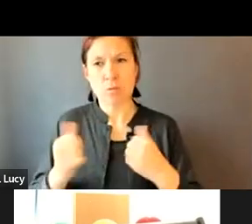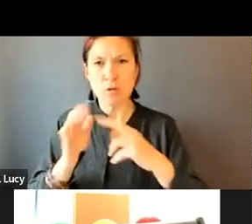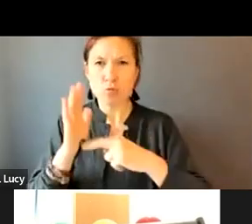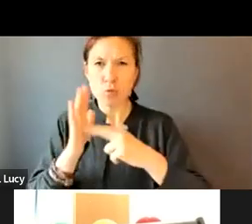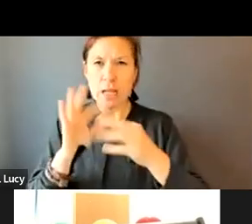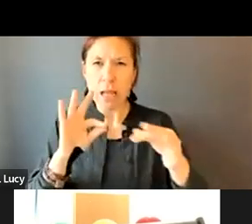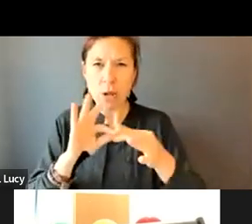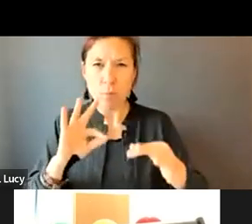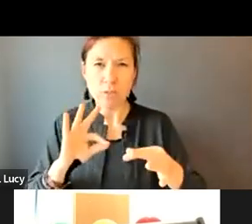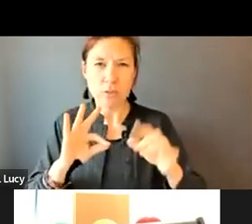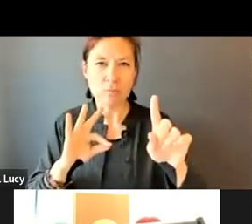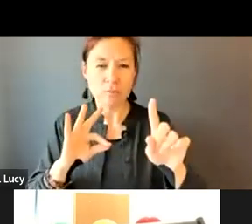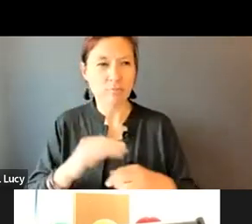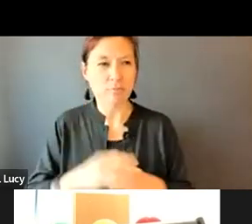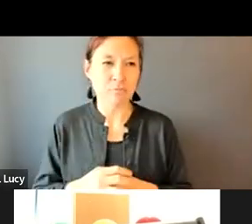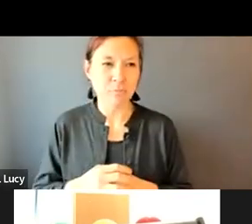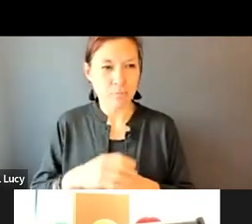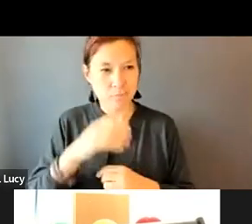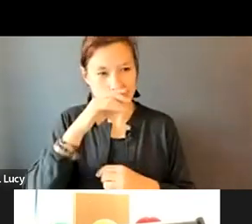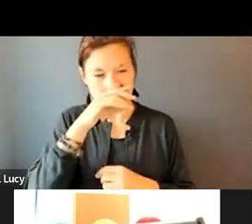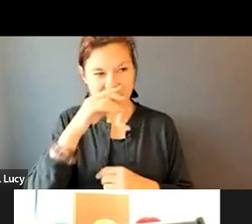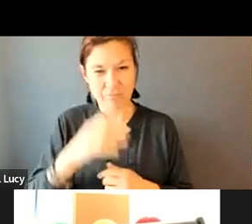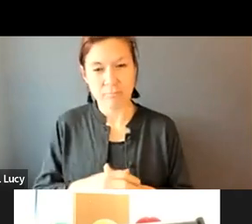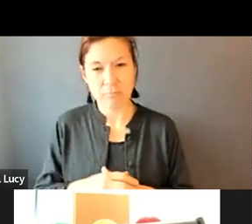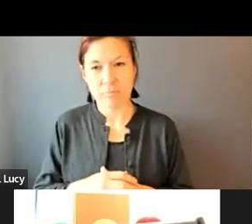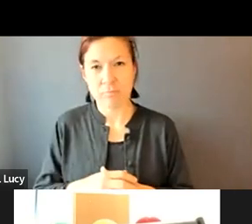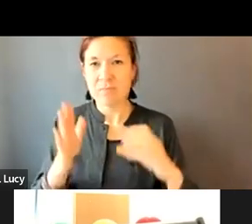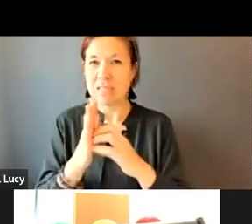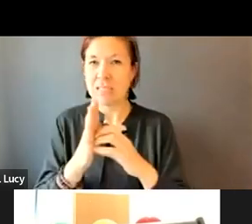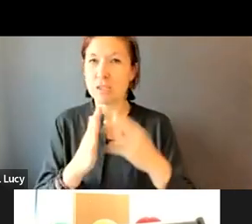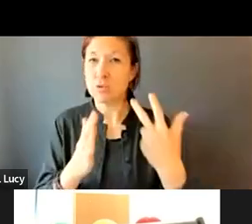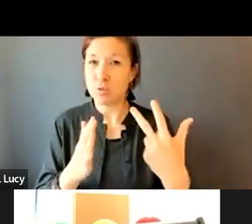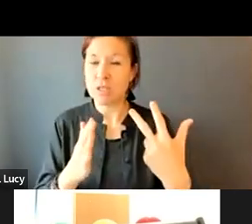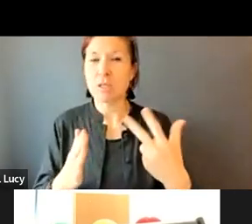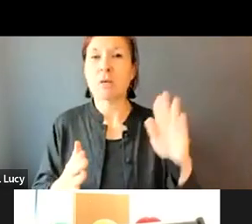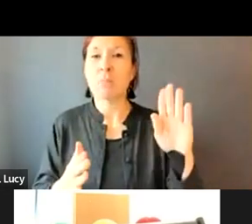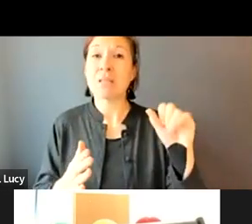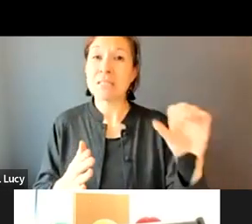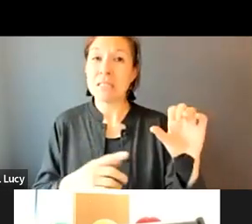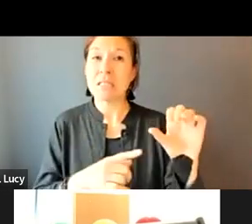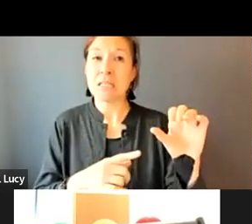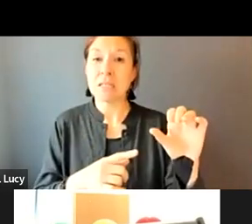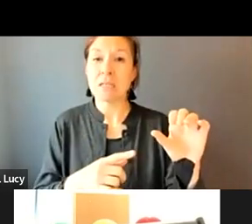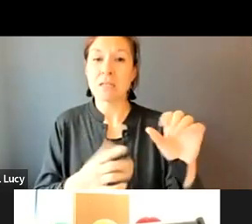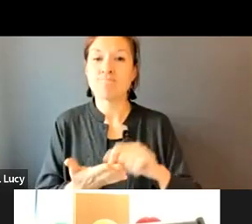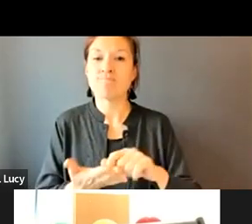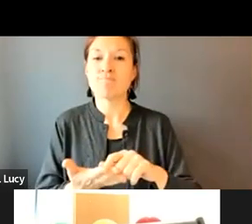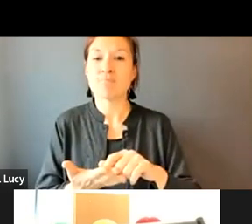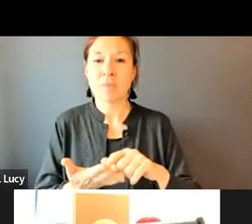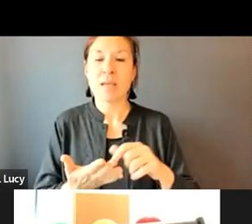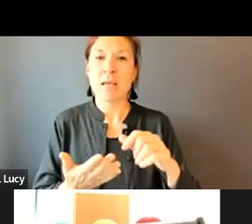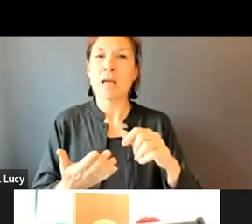I'm going to okay section three the school committee exercise okay it's physical